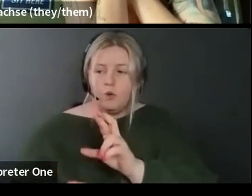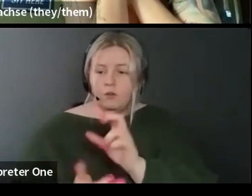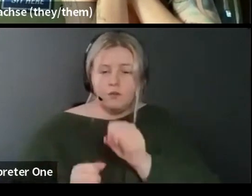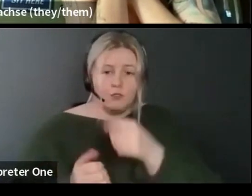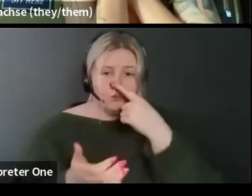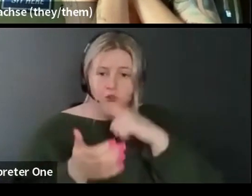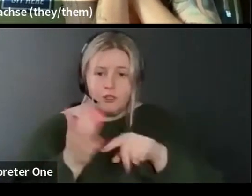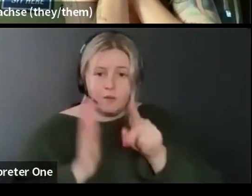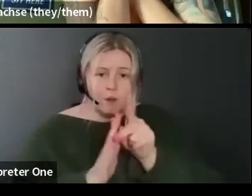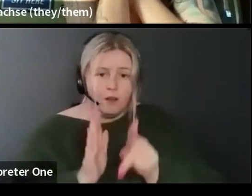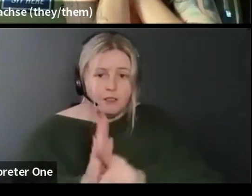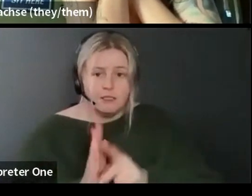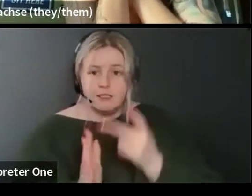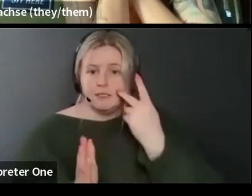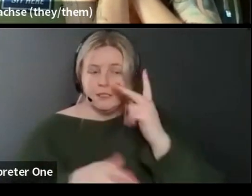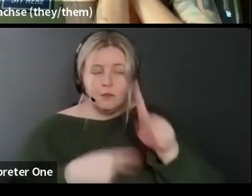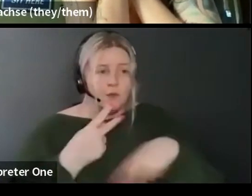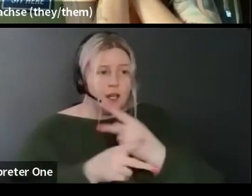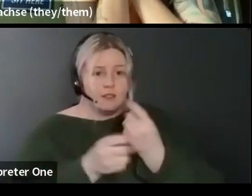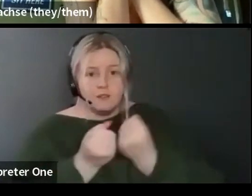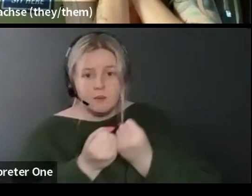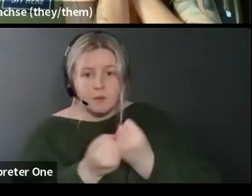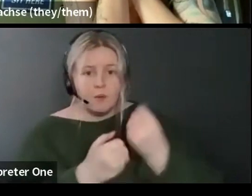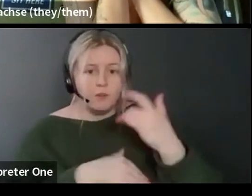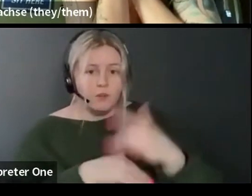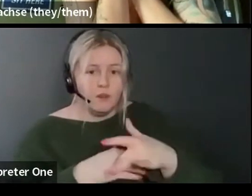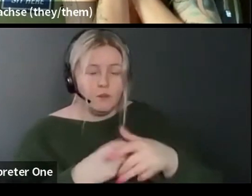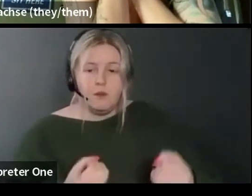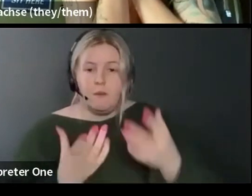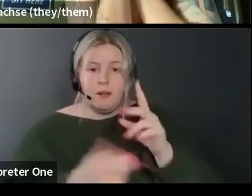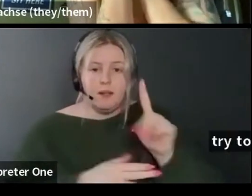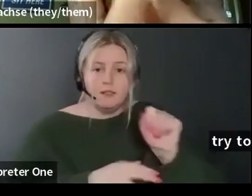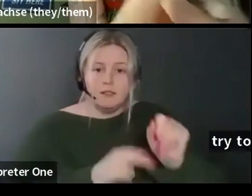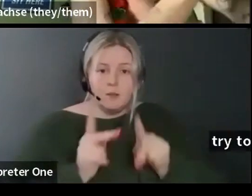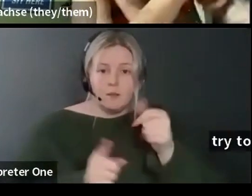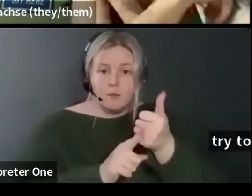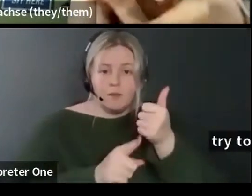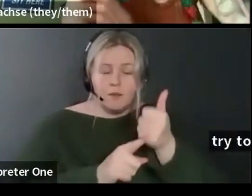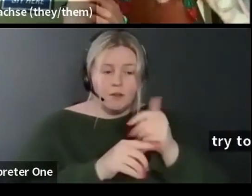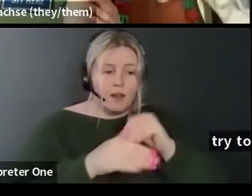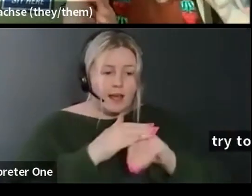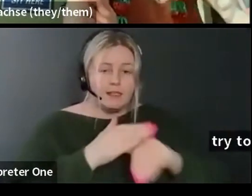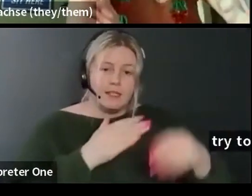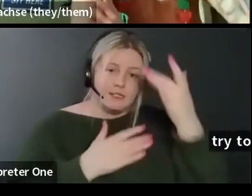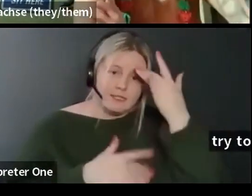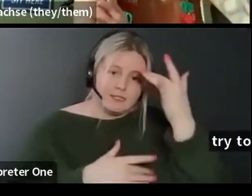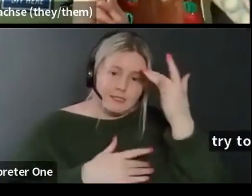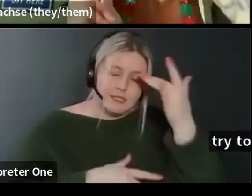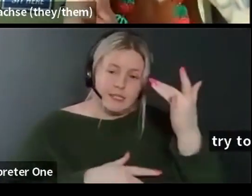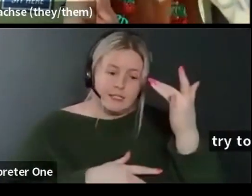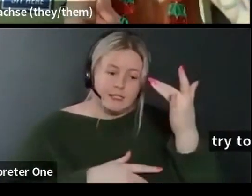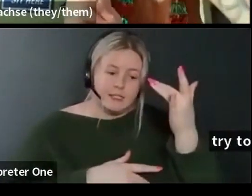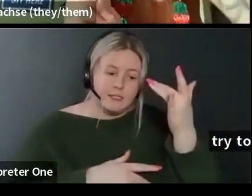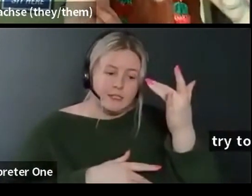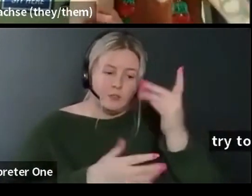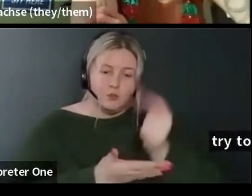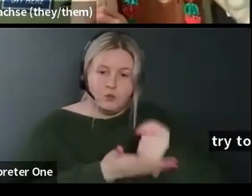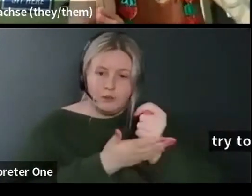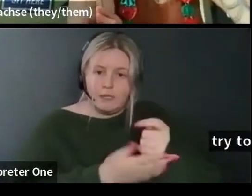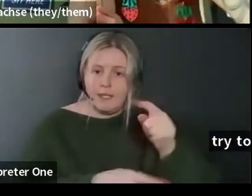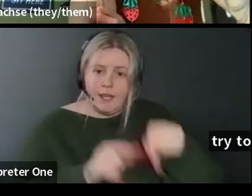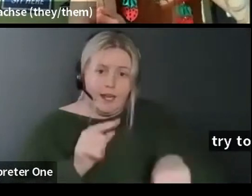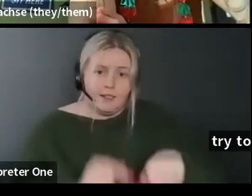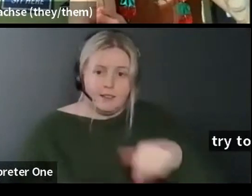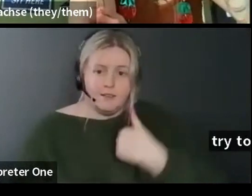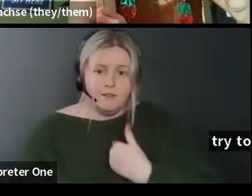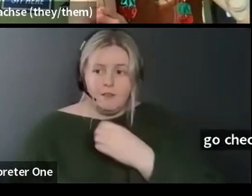you know, that supports, you know, everyone. Like a lot of disabled folks can access like, and like sick and ill folks can access treatment because they don't have